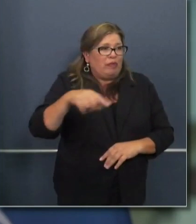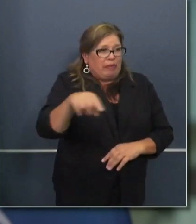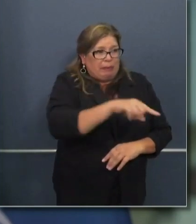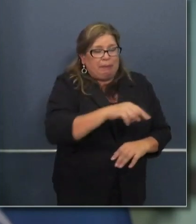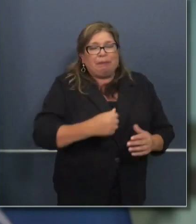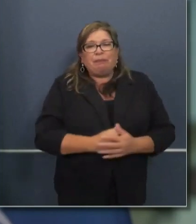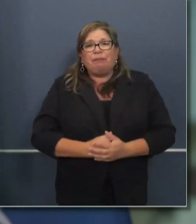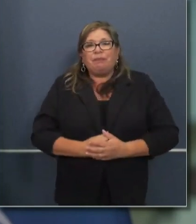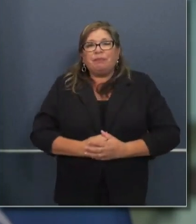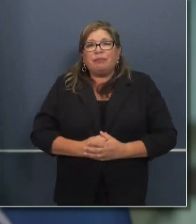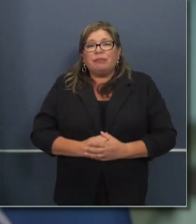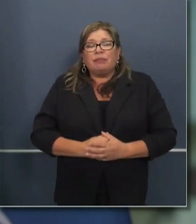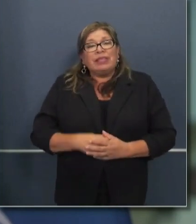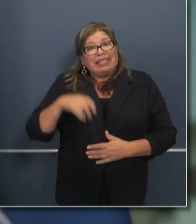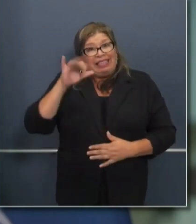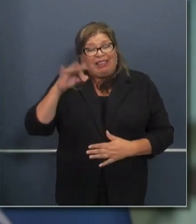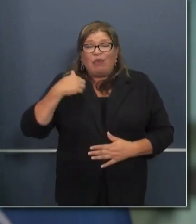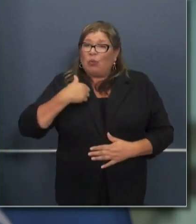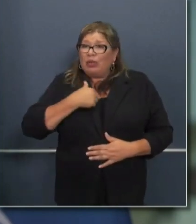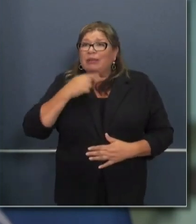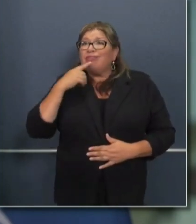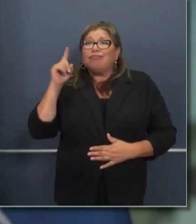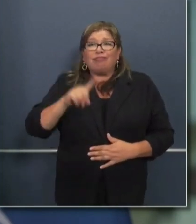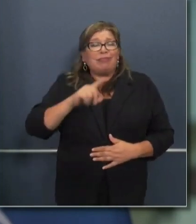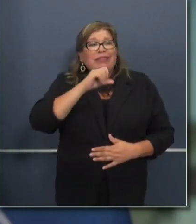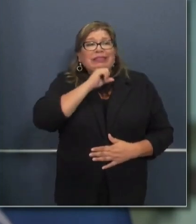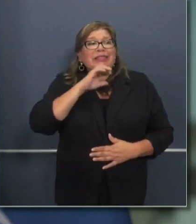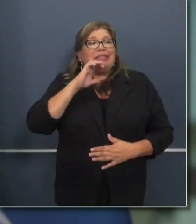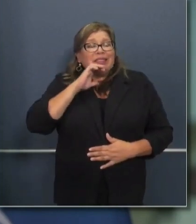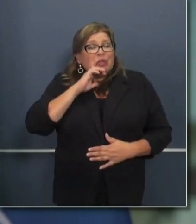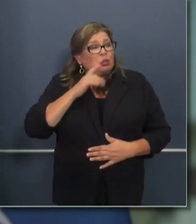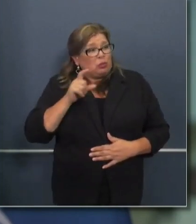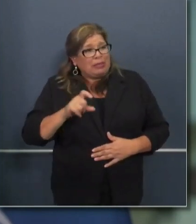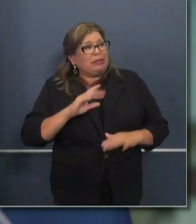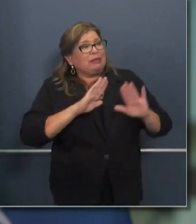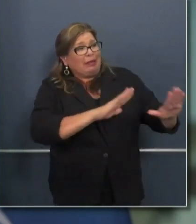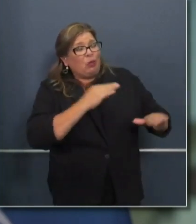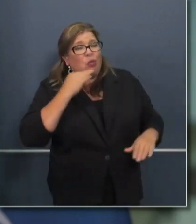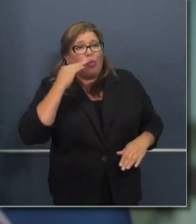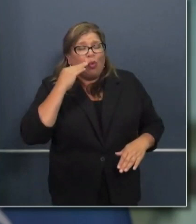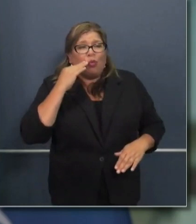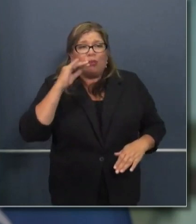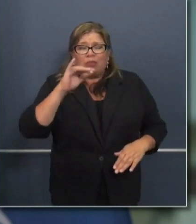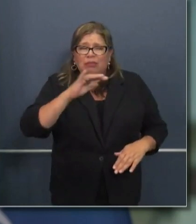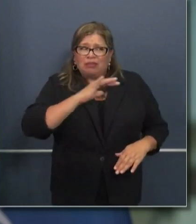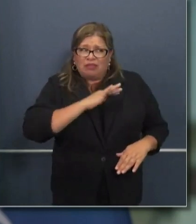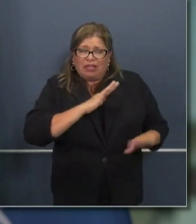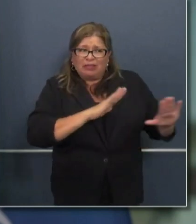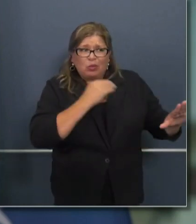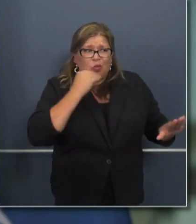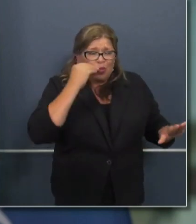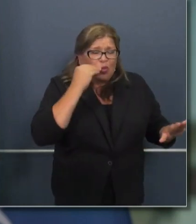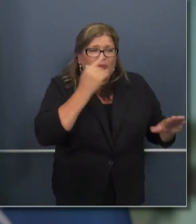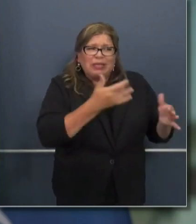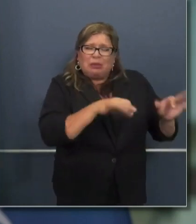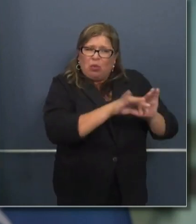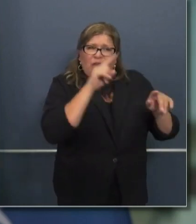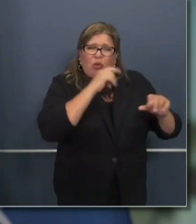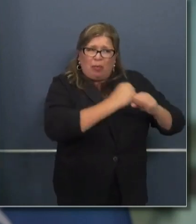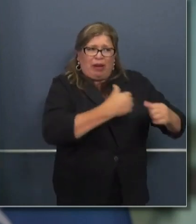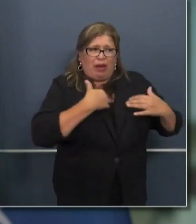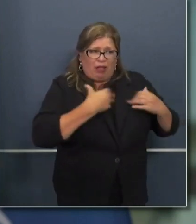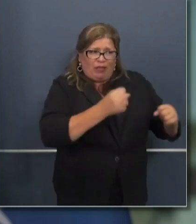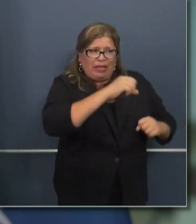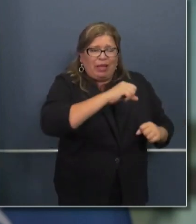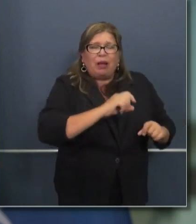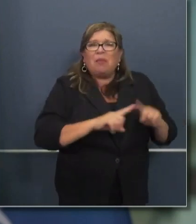we're going to ask folks to stay at home, we've got to address the issue of social isolation, the issues that obviously manifest people that